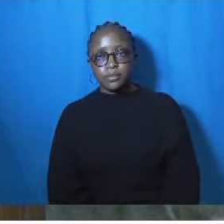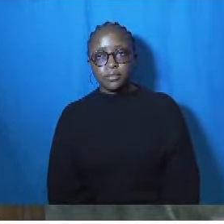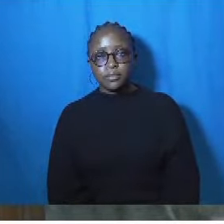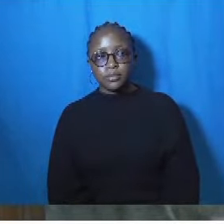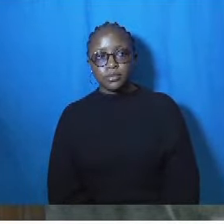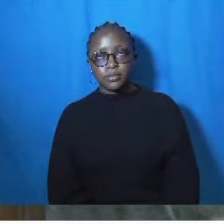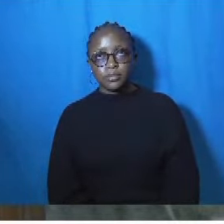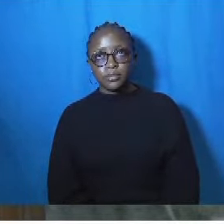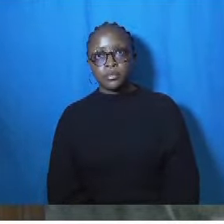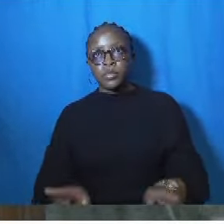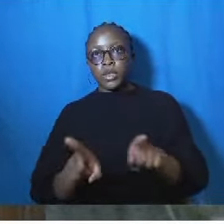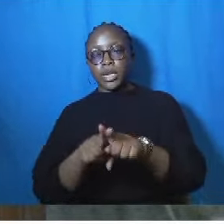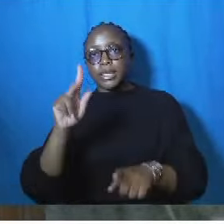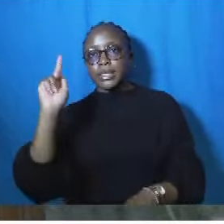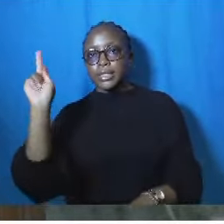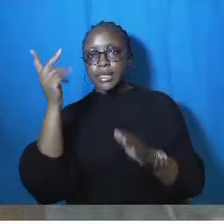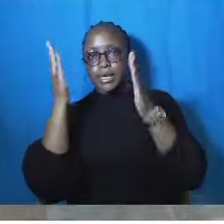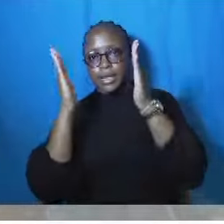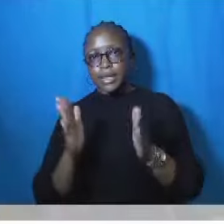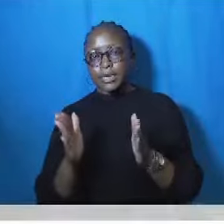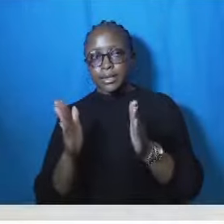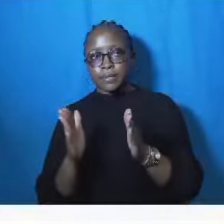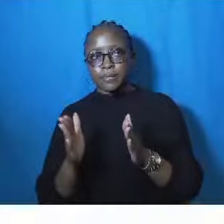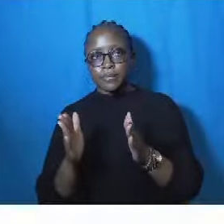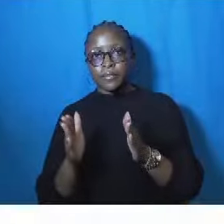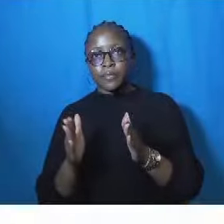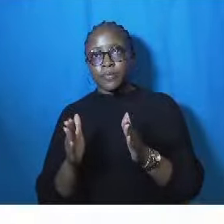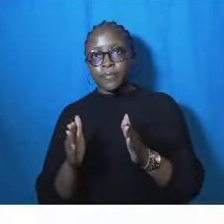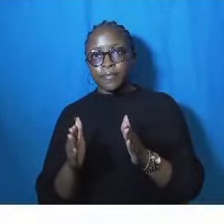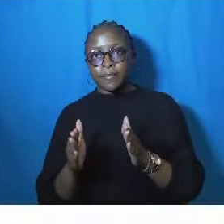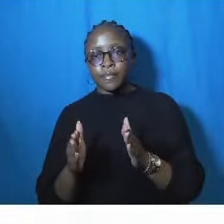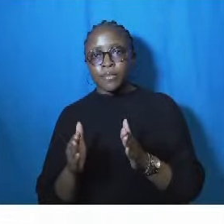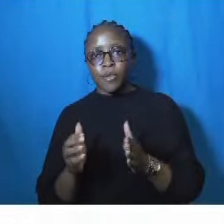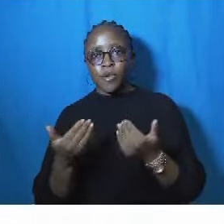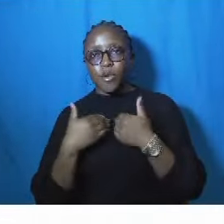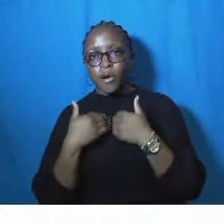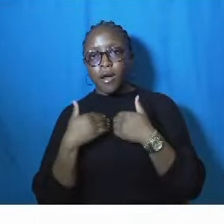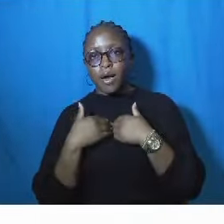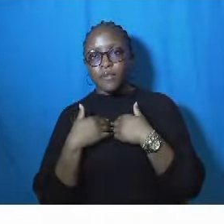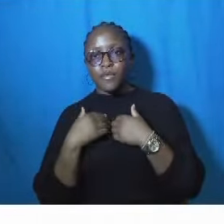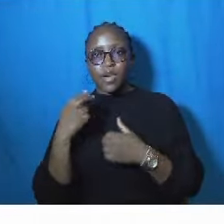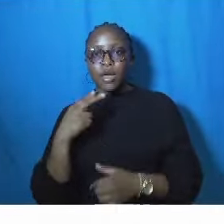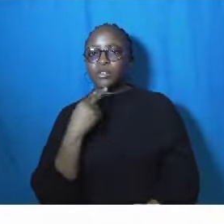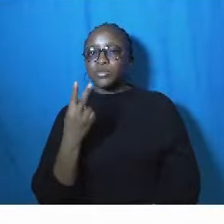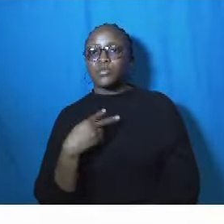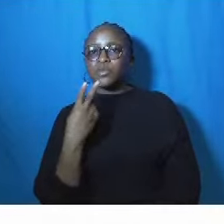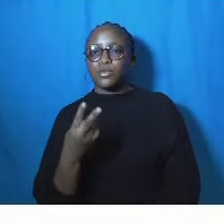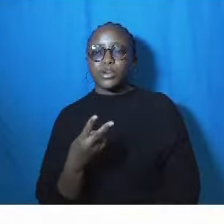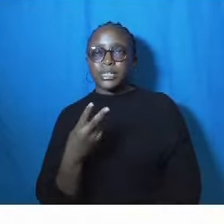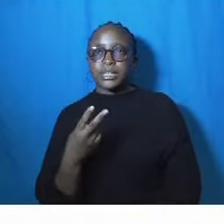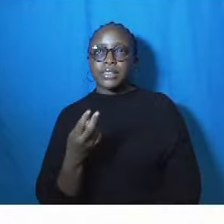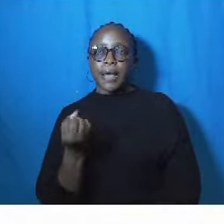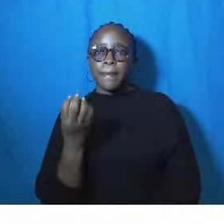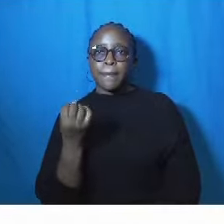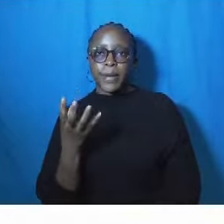As a Kenyan, I'm not ignorant of the clamor of many voices against perceived oppression.